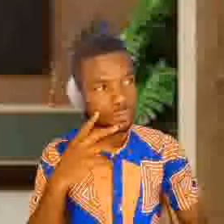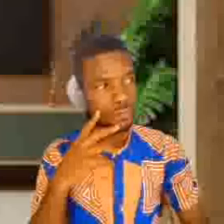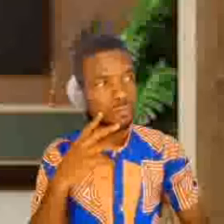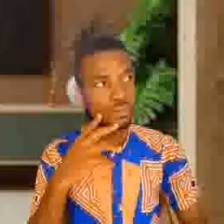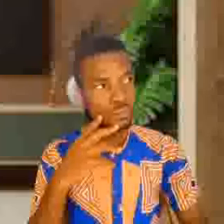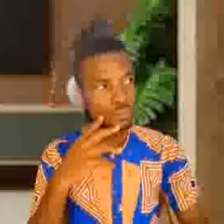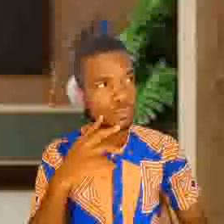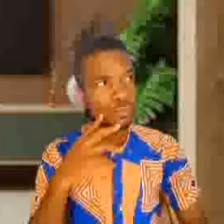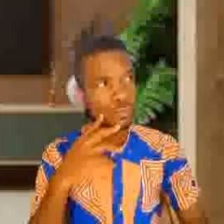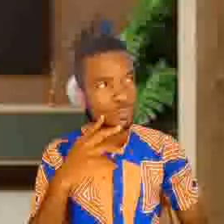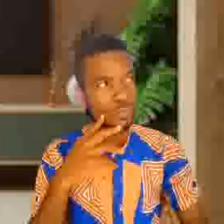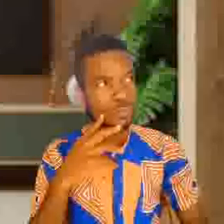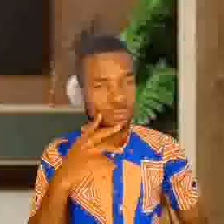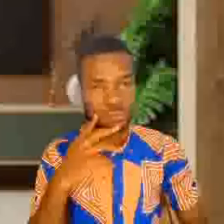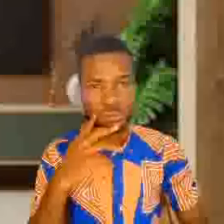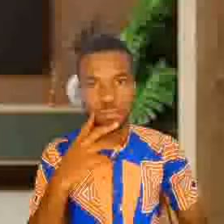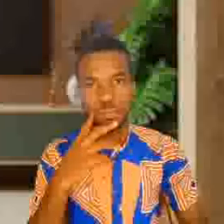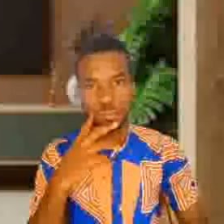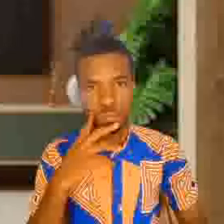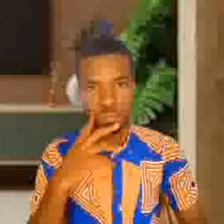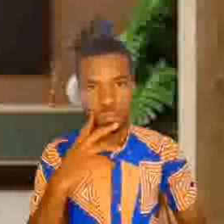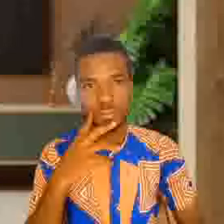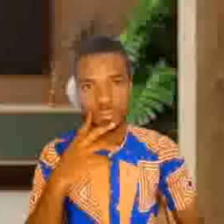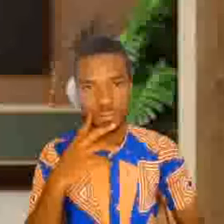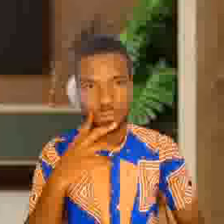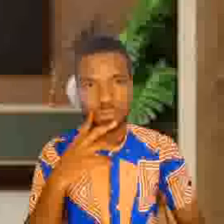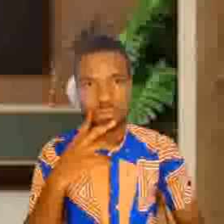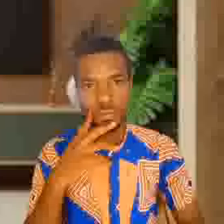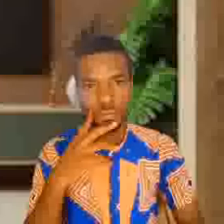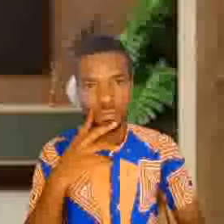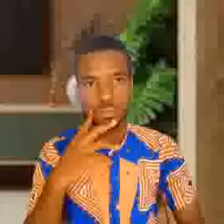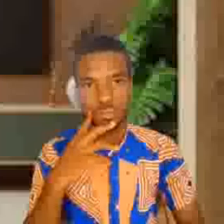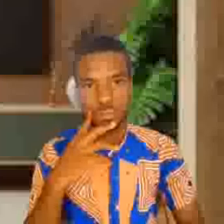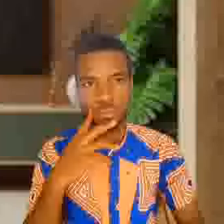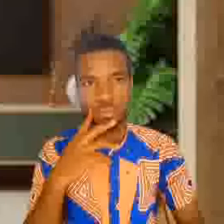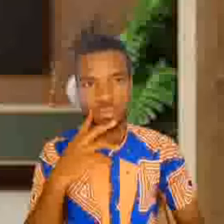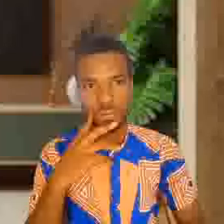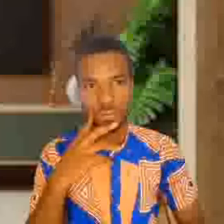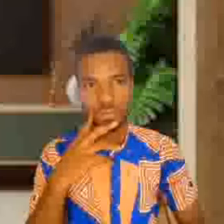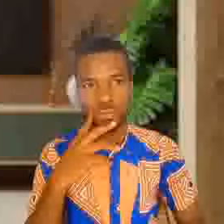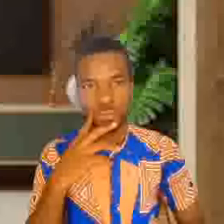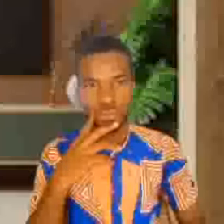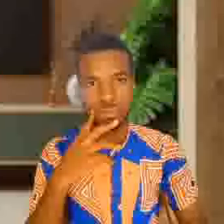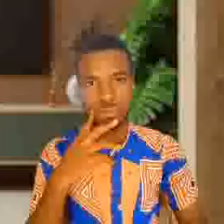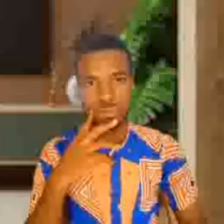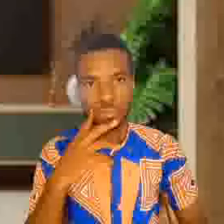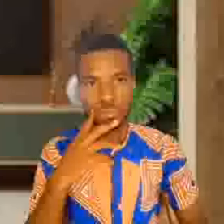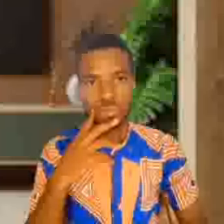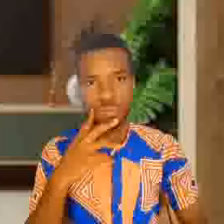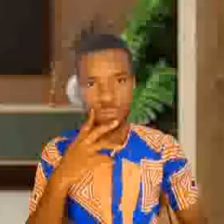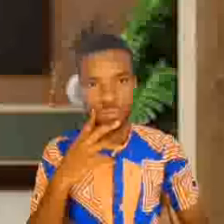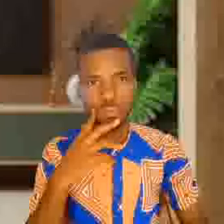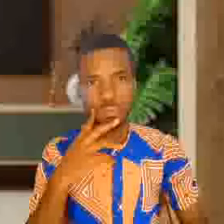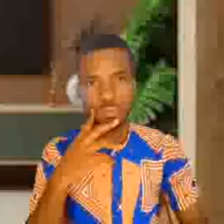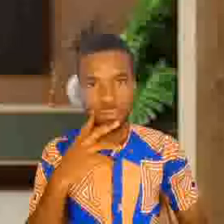out. Priesthood is a lifetime thing. It's not hit and run. If you are not ready to begin, no problem. Go become a nominal